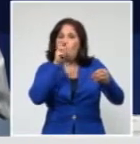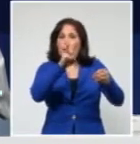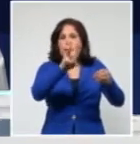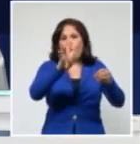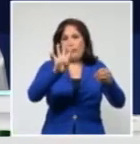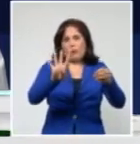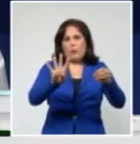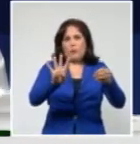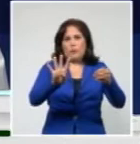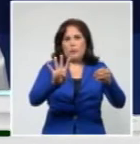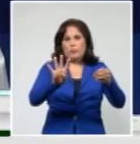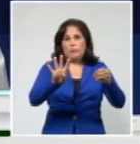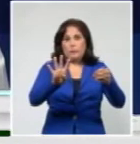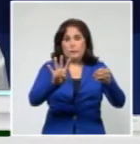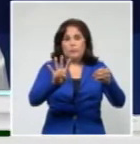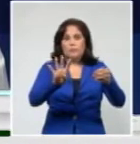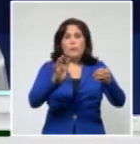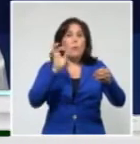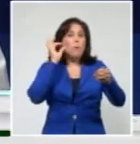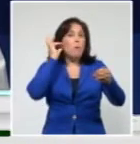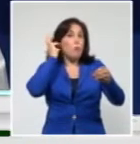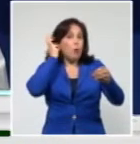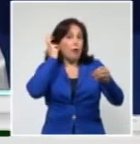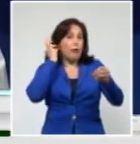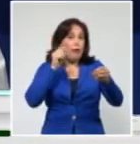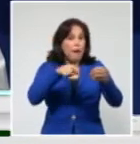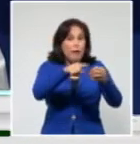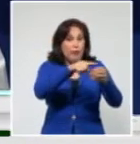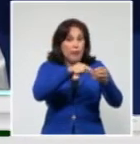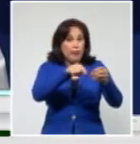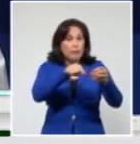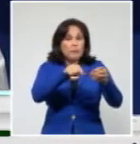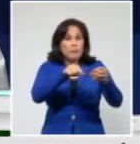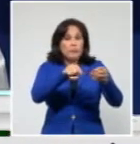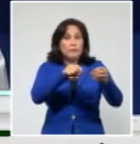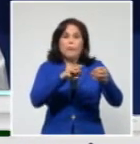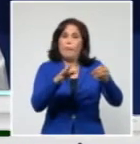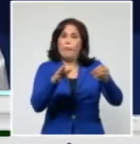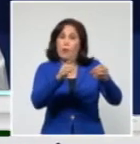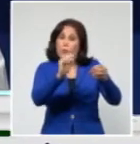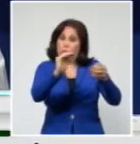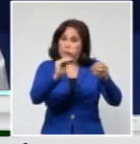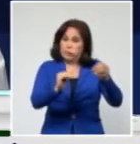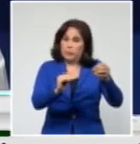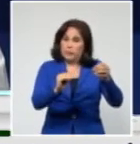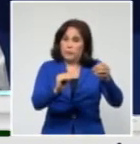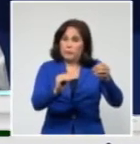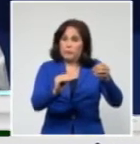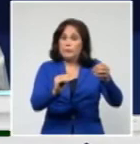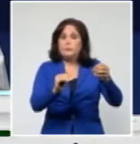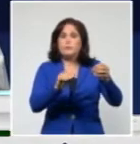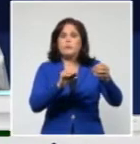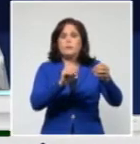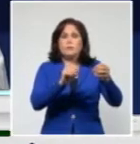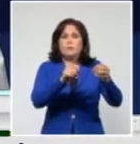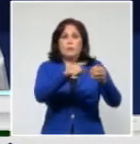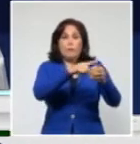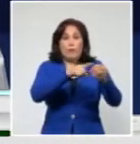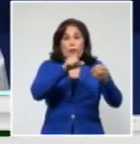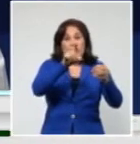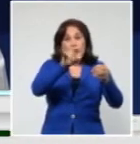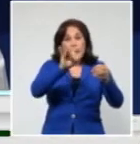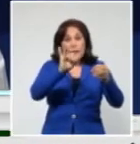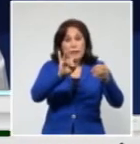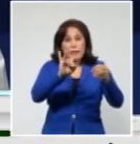Overall, 59.4% of all positive cases on the island since the pandemic began have shown no symptoms